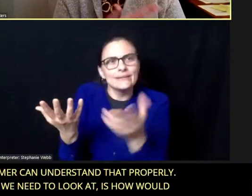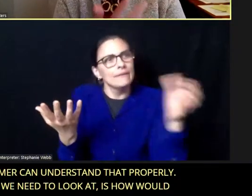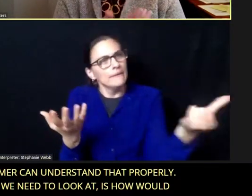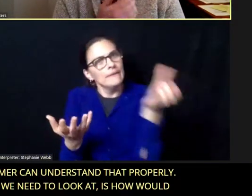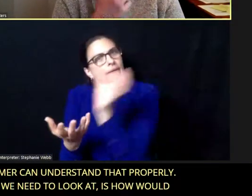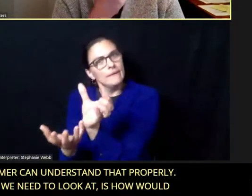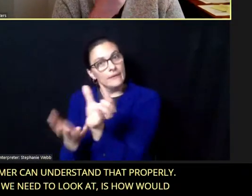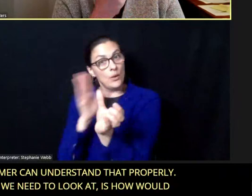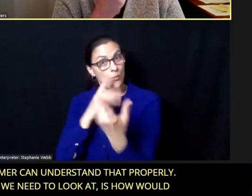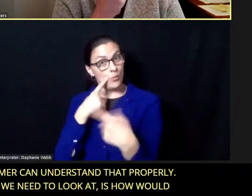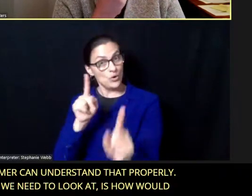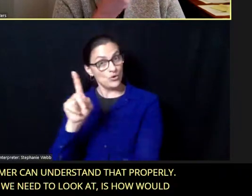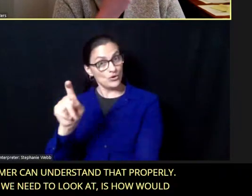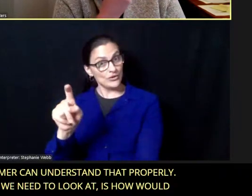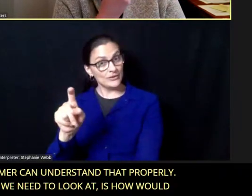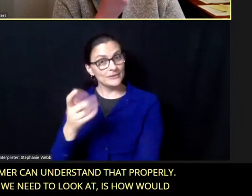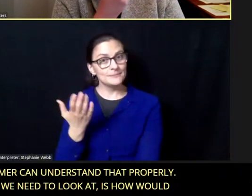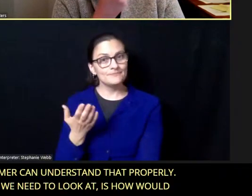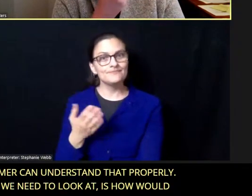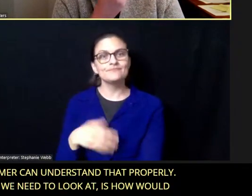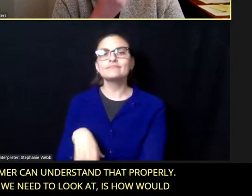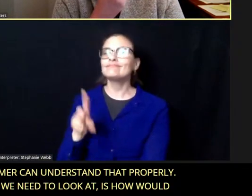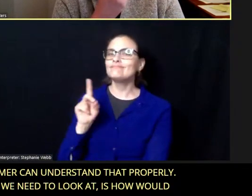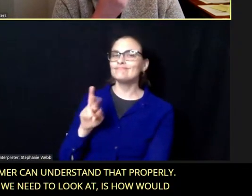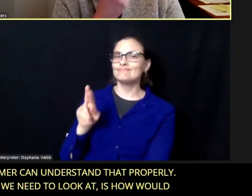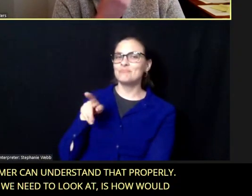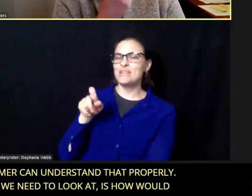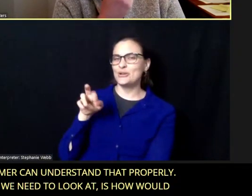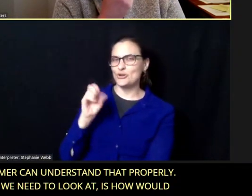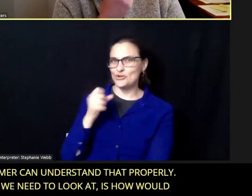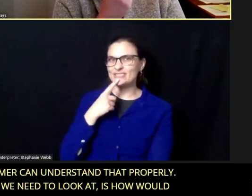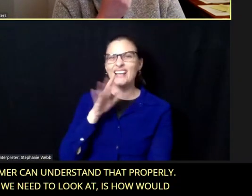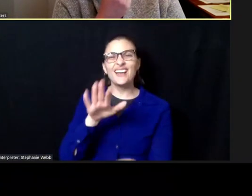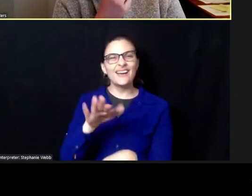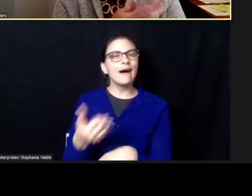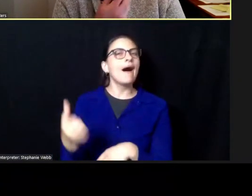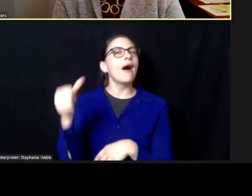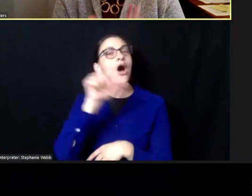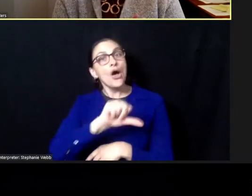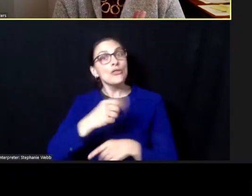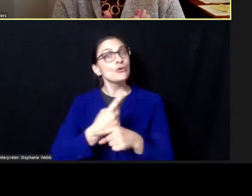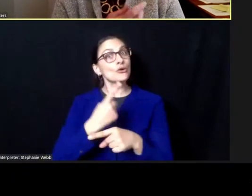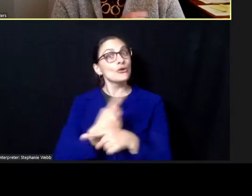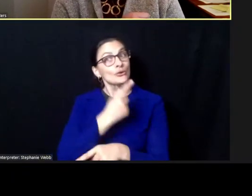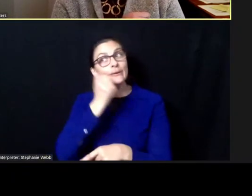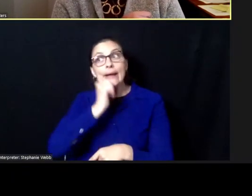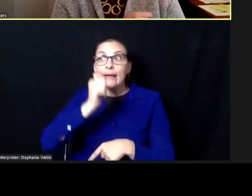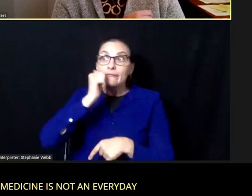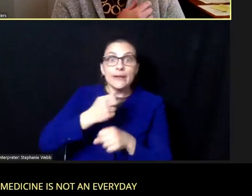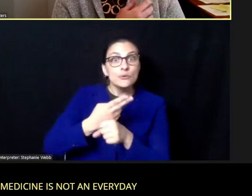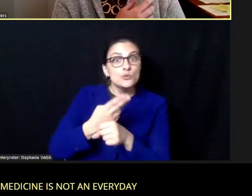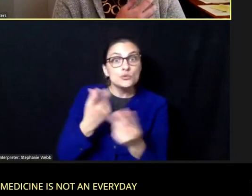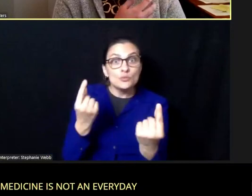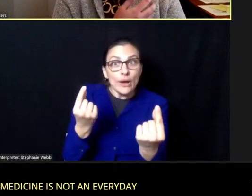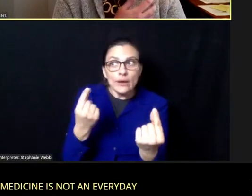context, but another everyday context. Well, one of the things I often think about has to do with nutrition facts. And